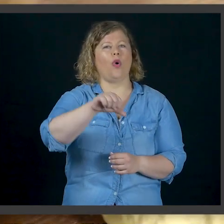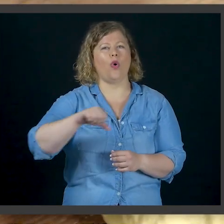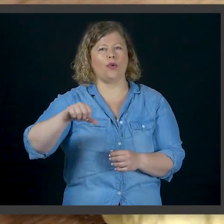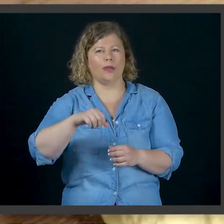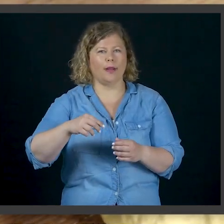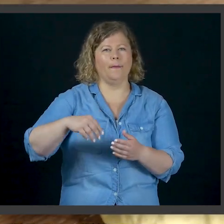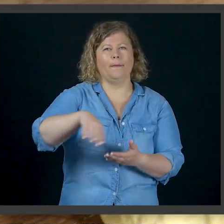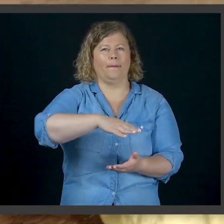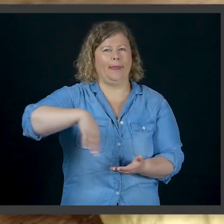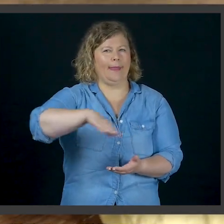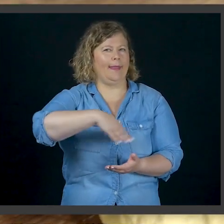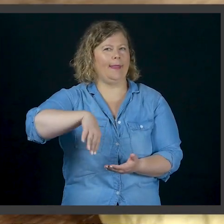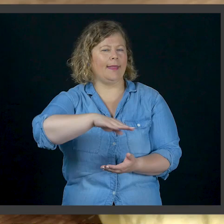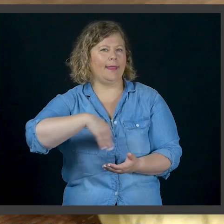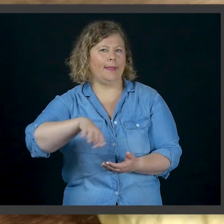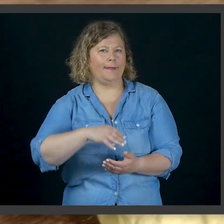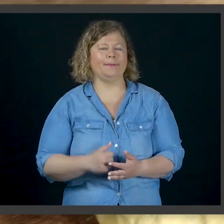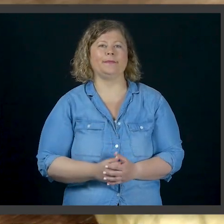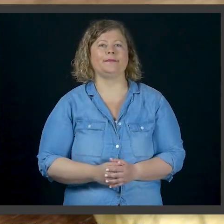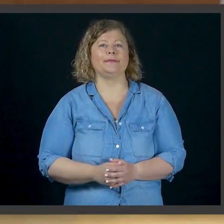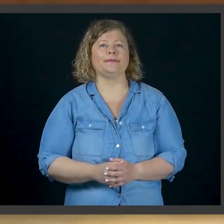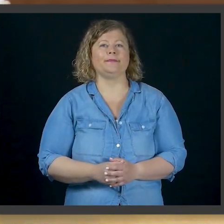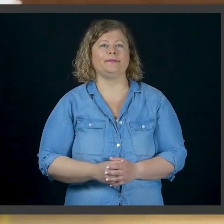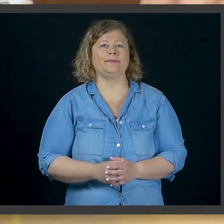Brush the inside of a bowl with some olive oil.